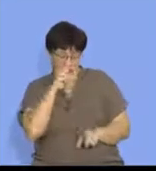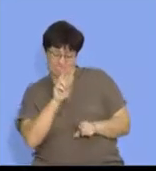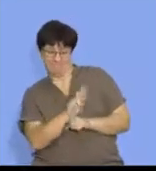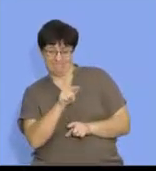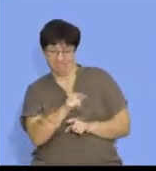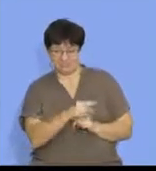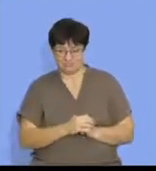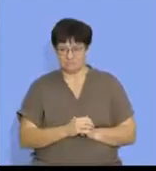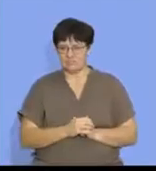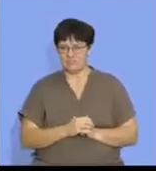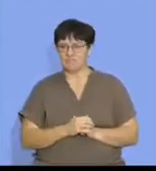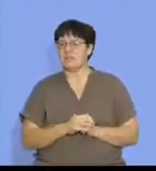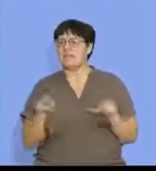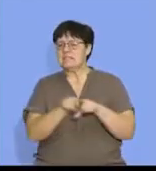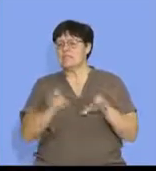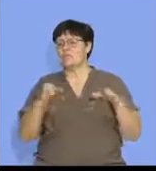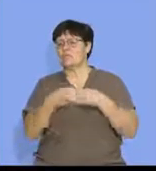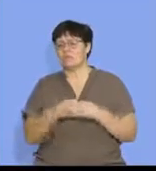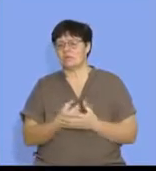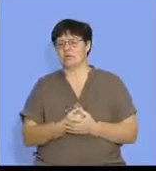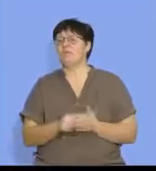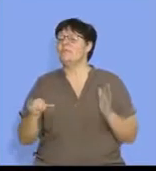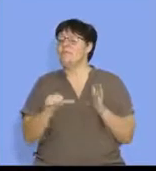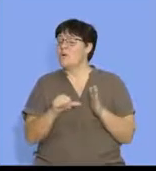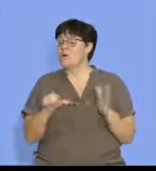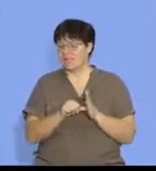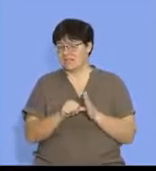at. Also in this group are 2 really important